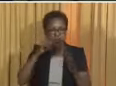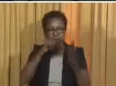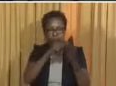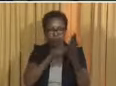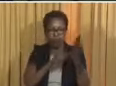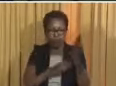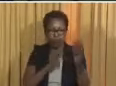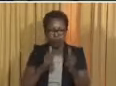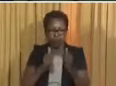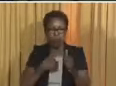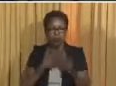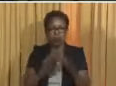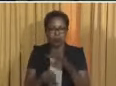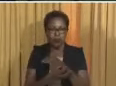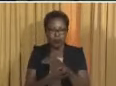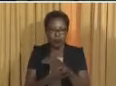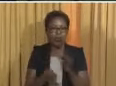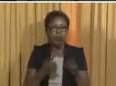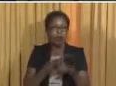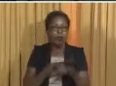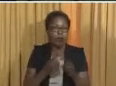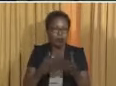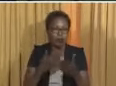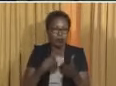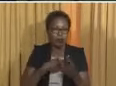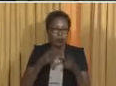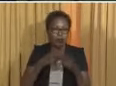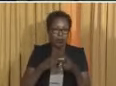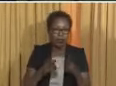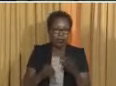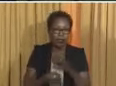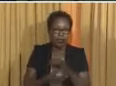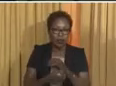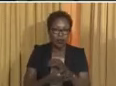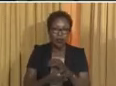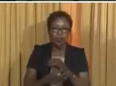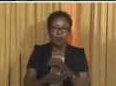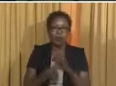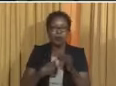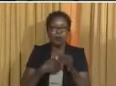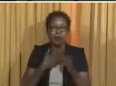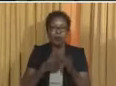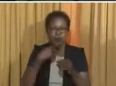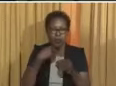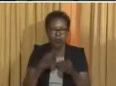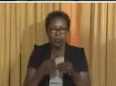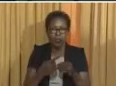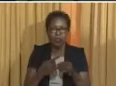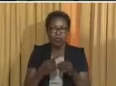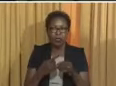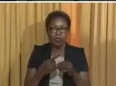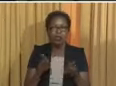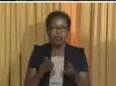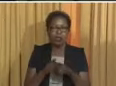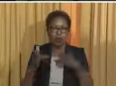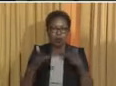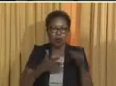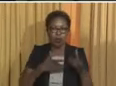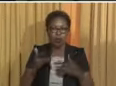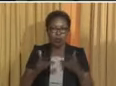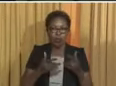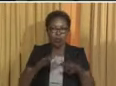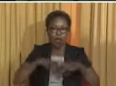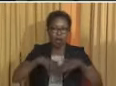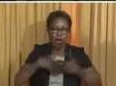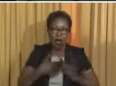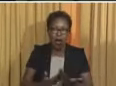expound upon. However, before I expound on my views, I must state I'm rather disturbed and concerned by the way the